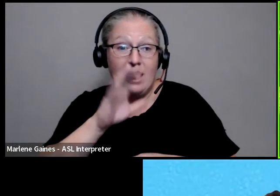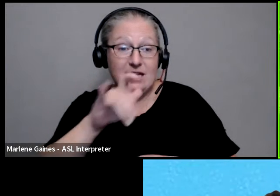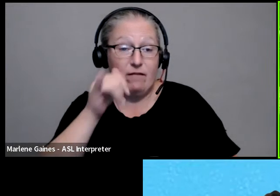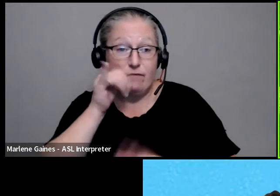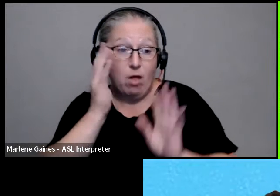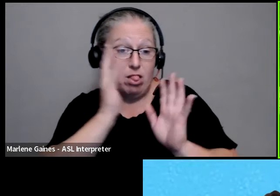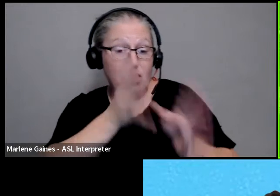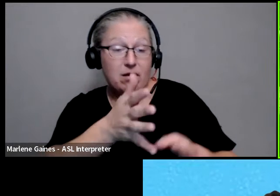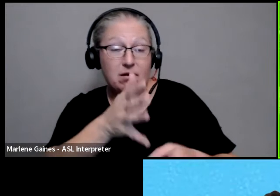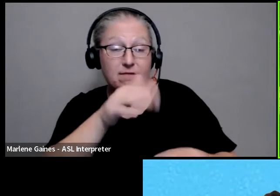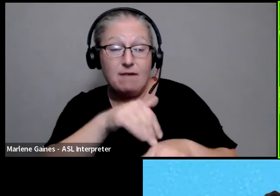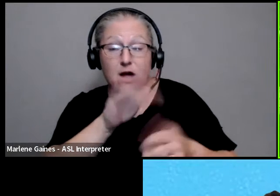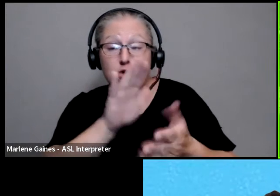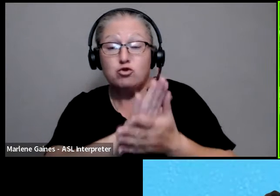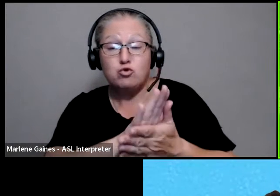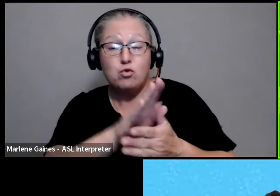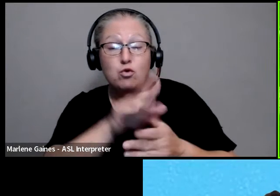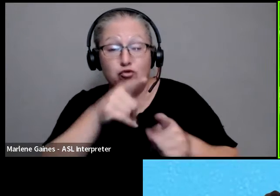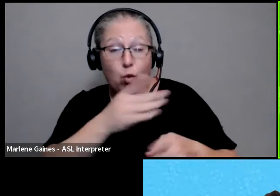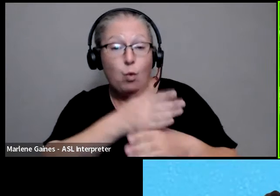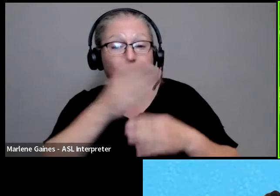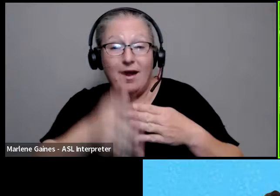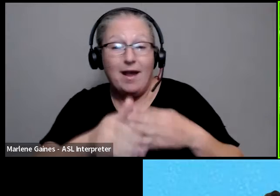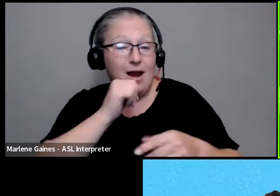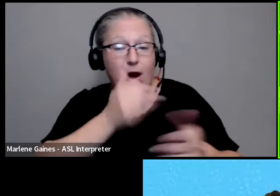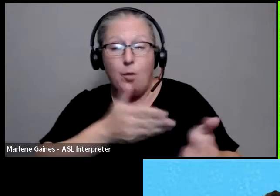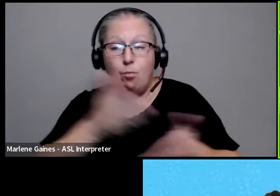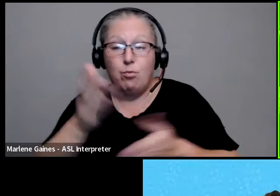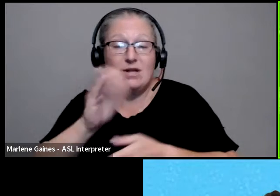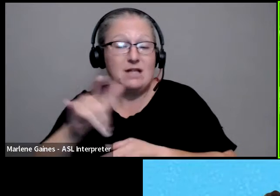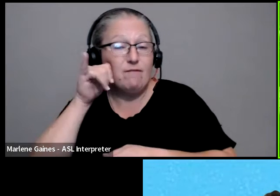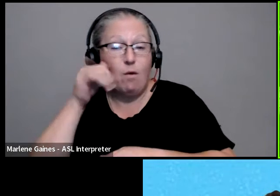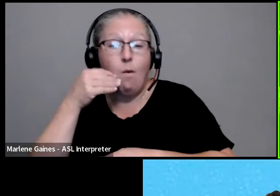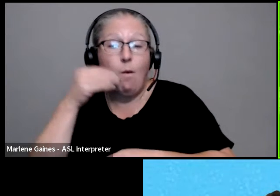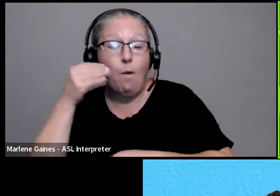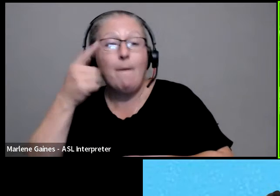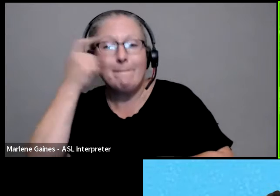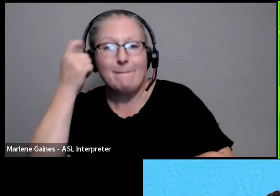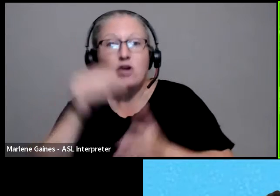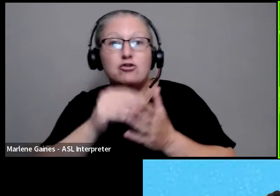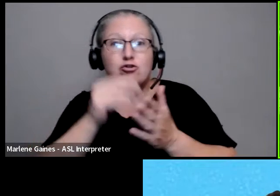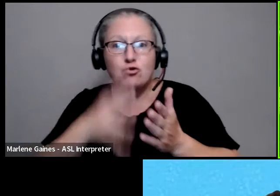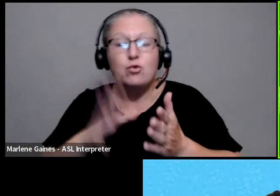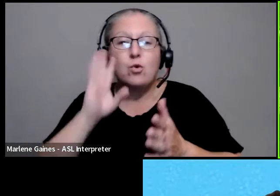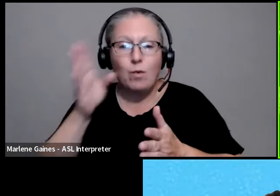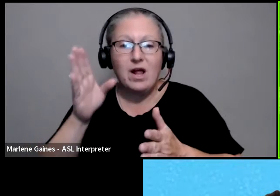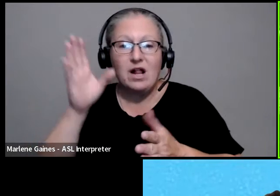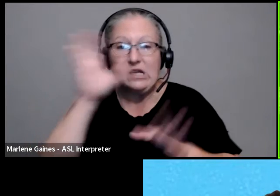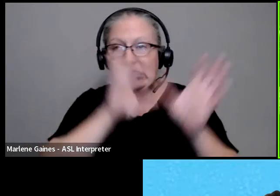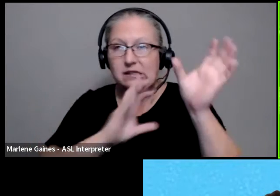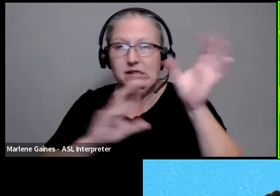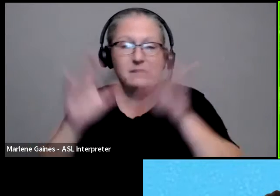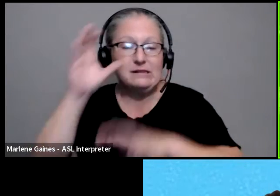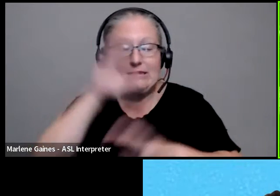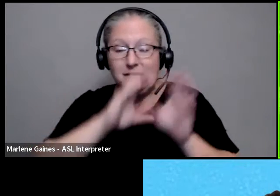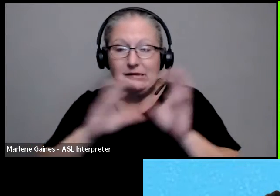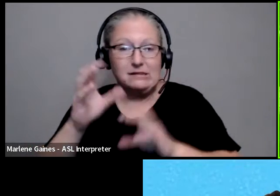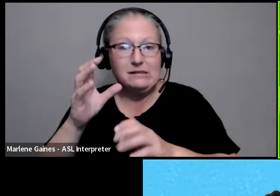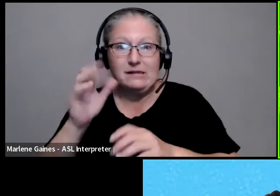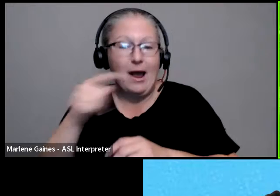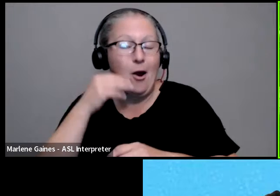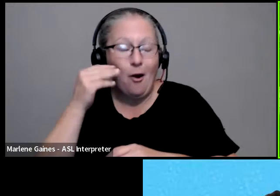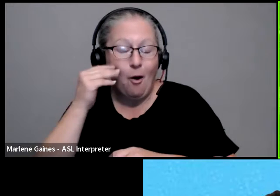over the weekend instead of taking it home, because they know their student will probably search the home high and low to get that phone